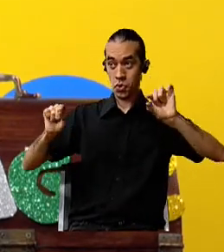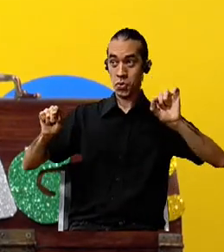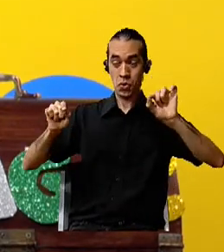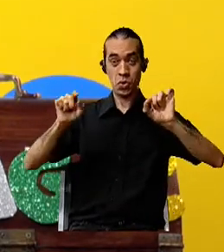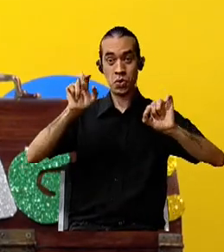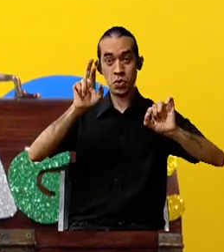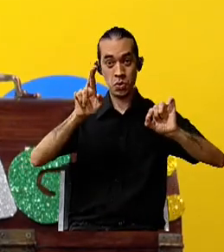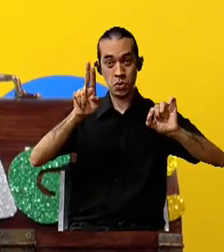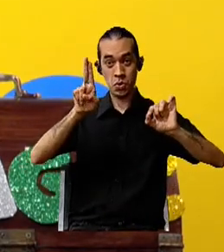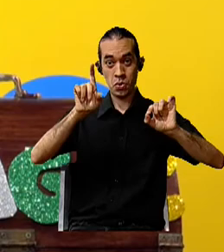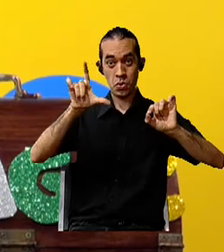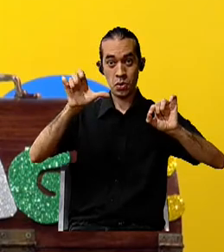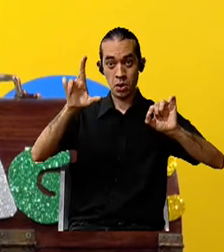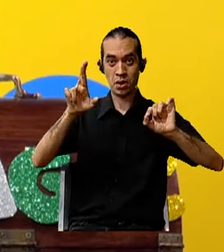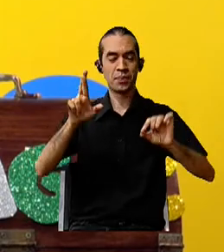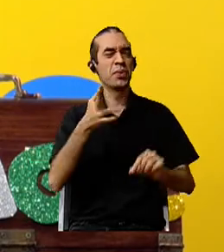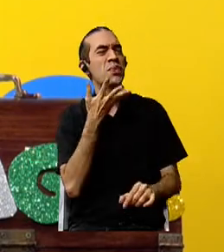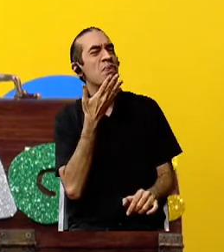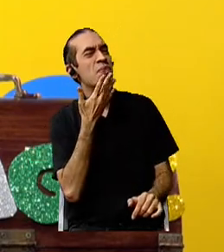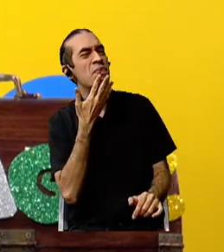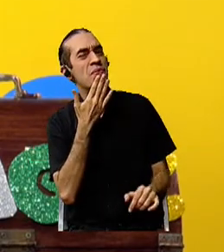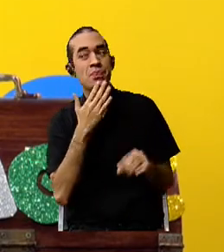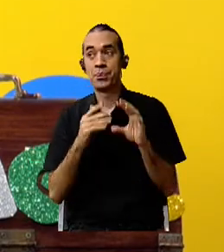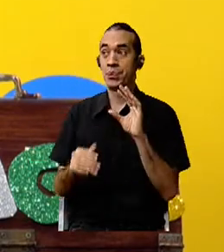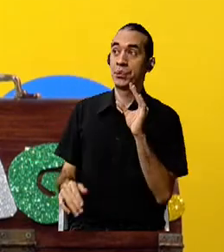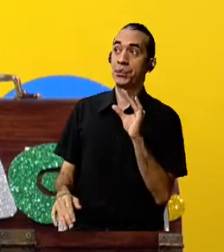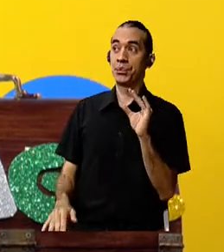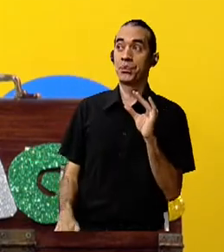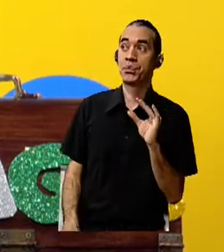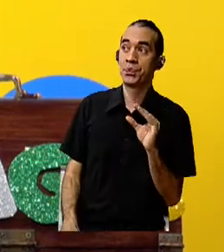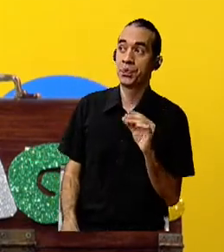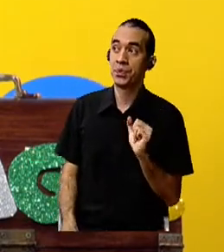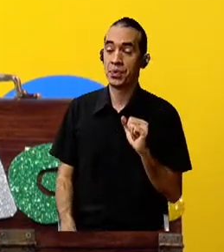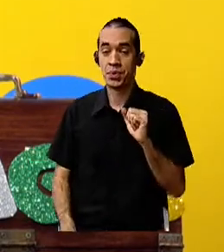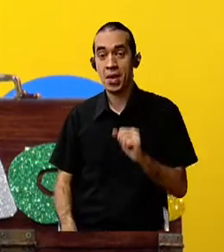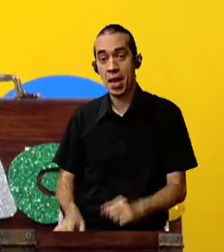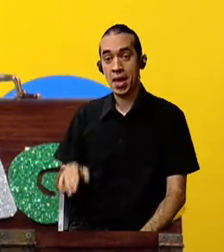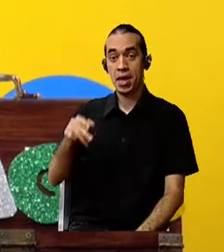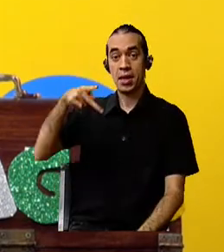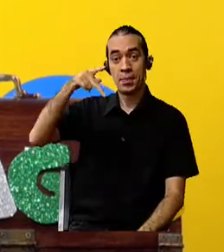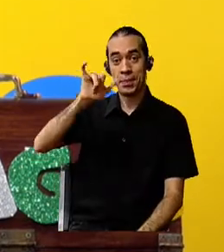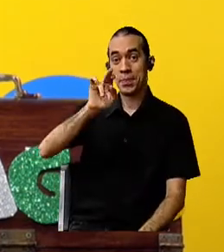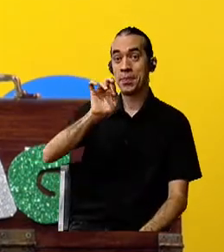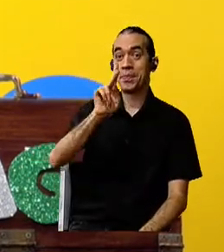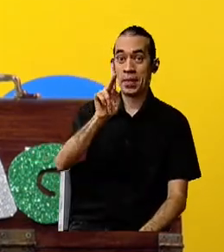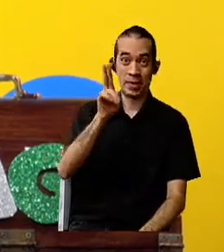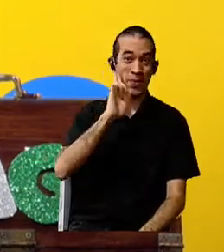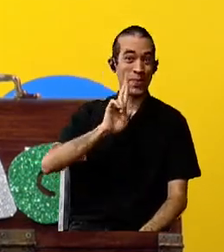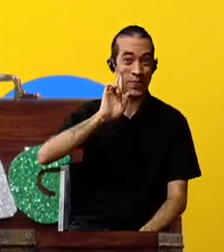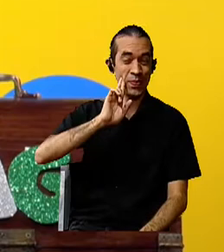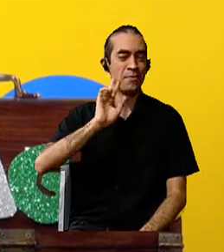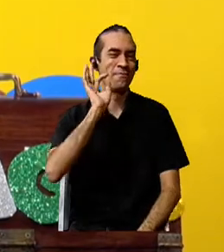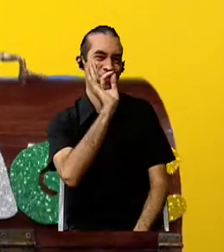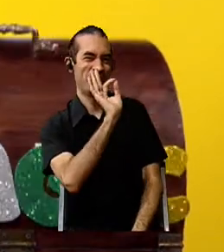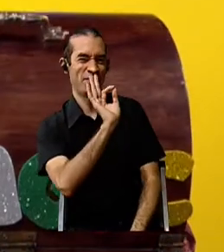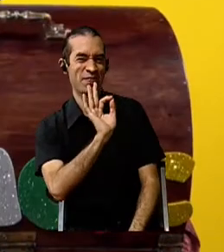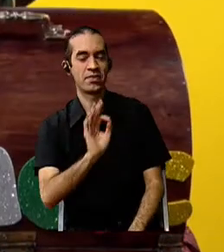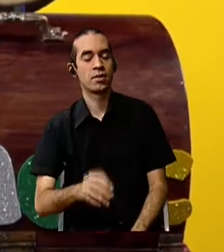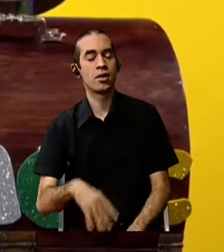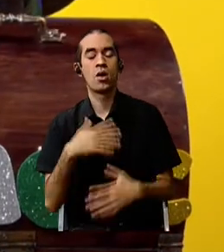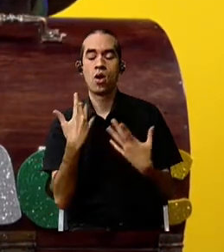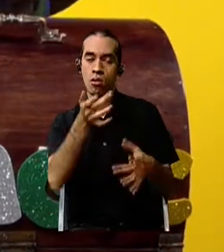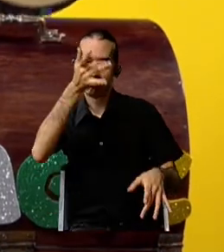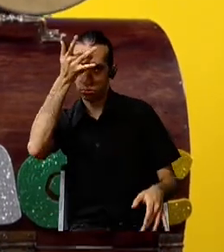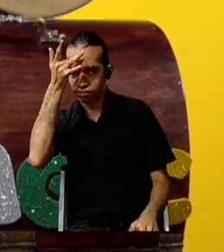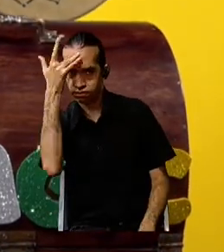ruler. And what color is the ruler? The ruler is pink. Very good, Chuli. You're a very